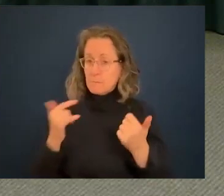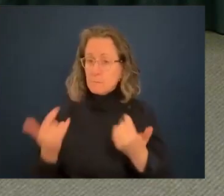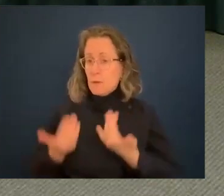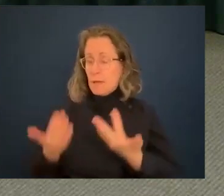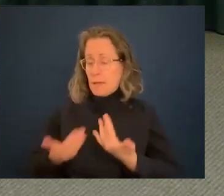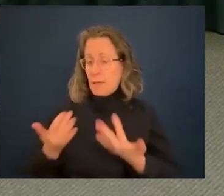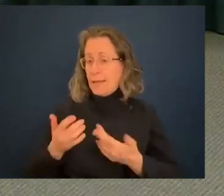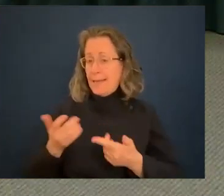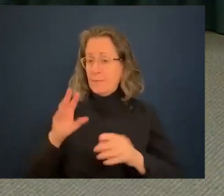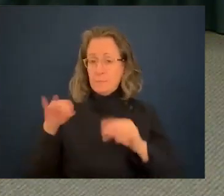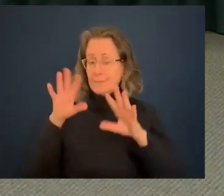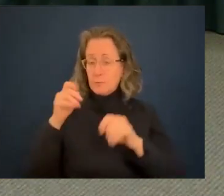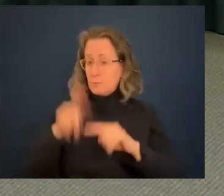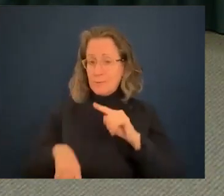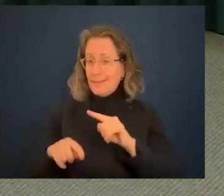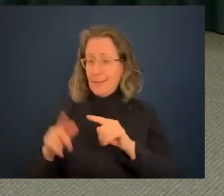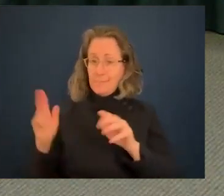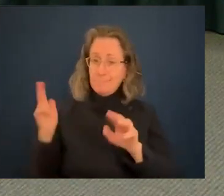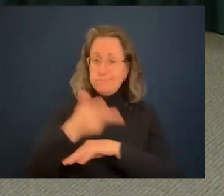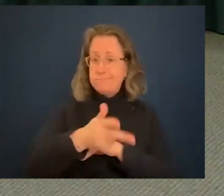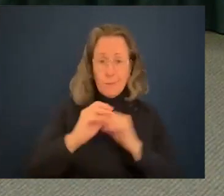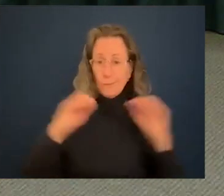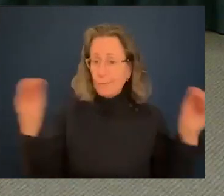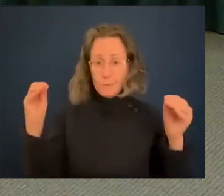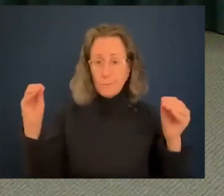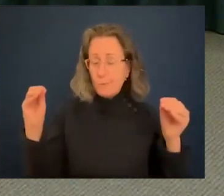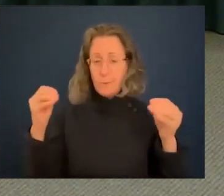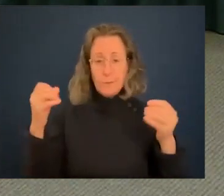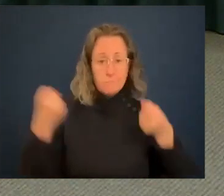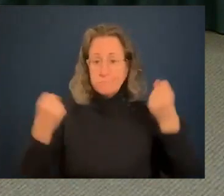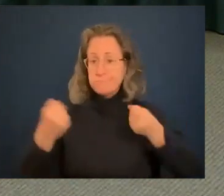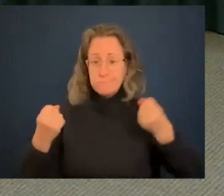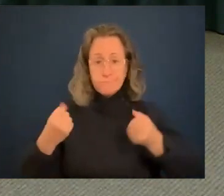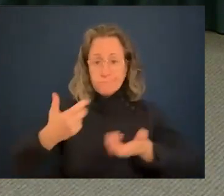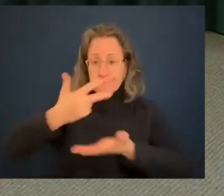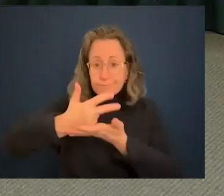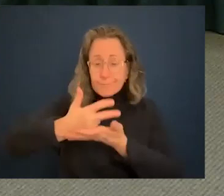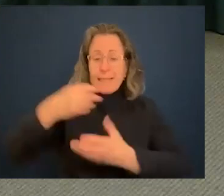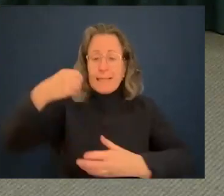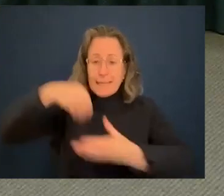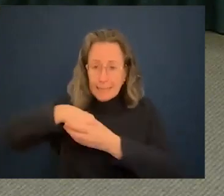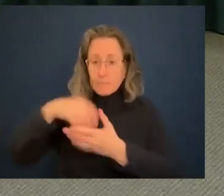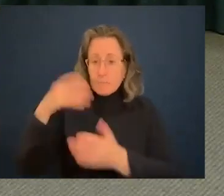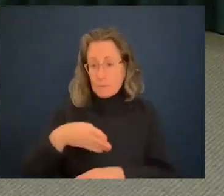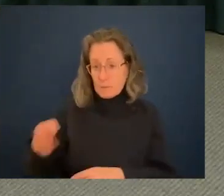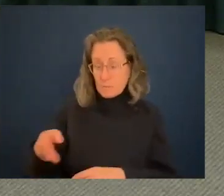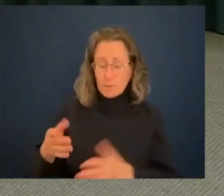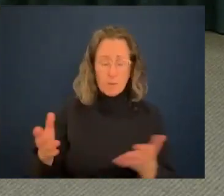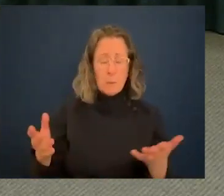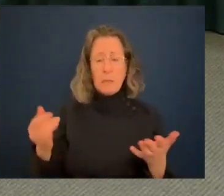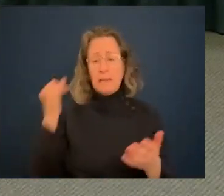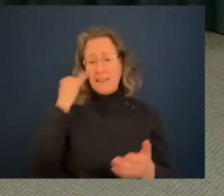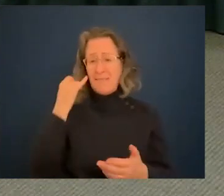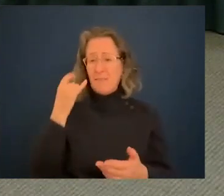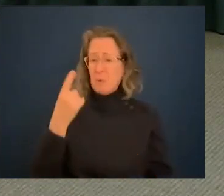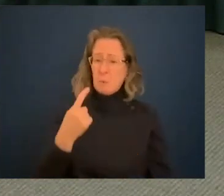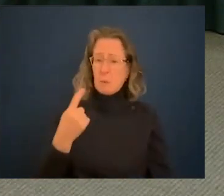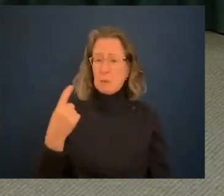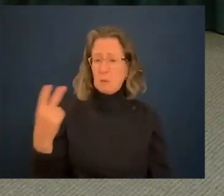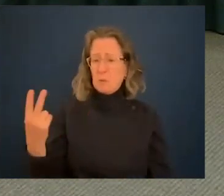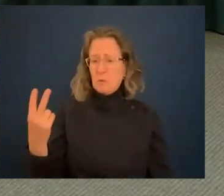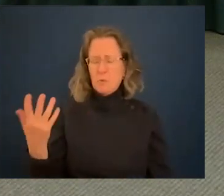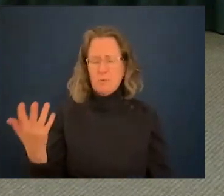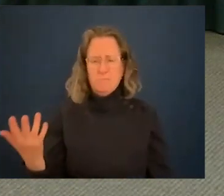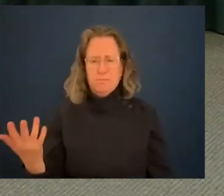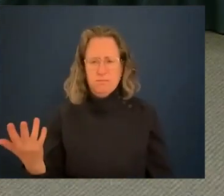uh and I mean to say that uh one time or two times is no reason to throw the